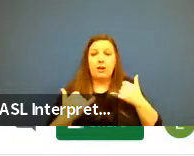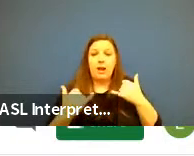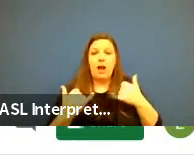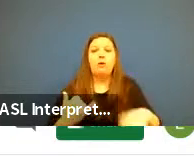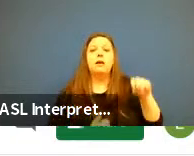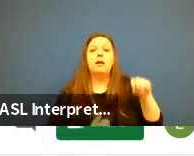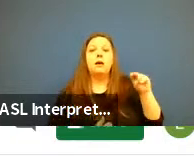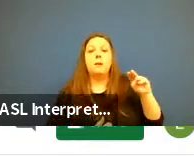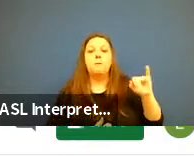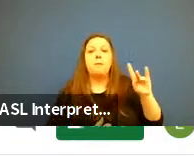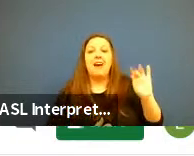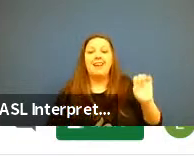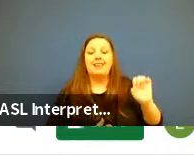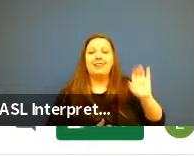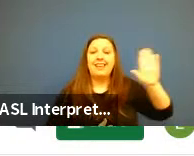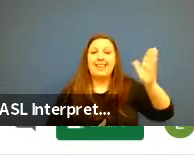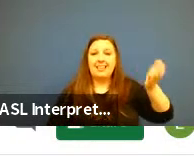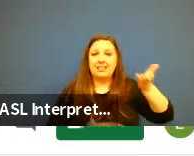recommendation